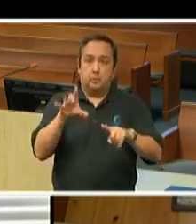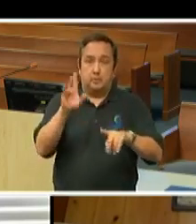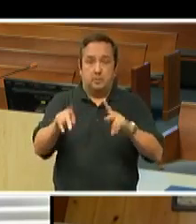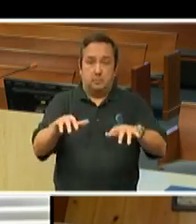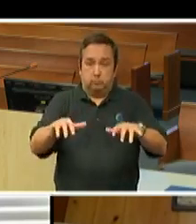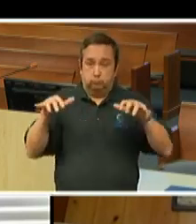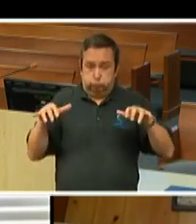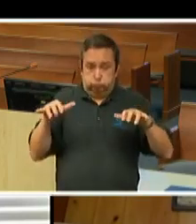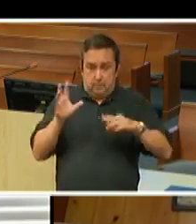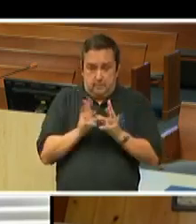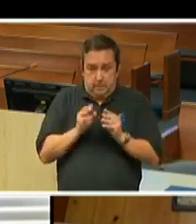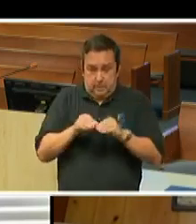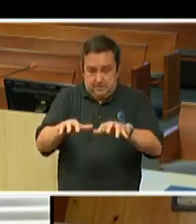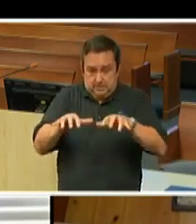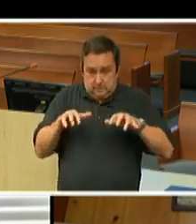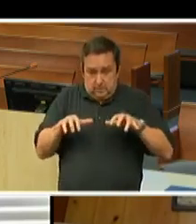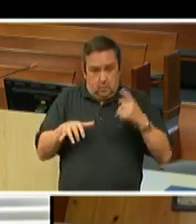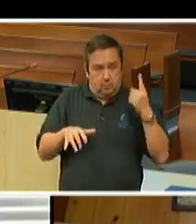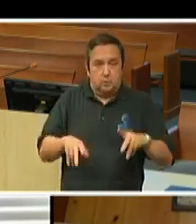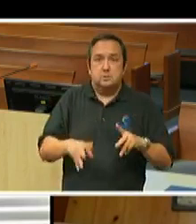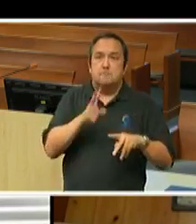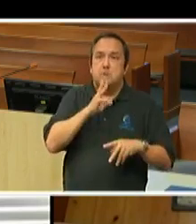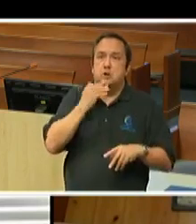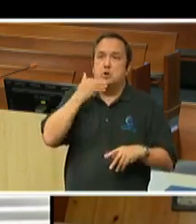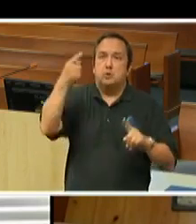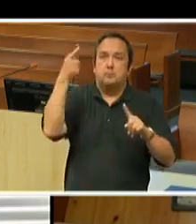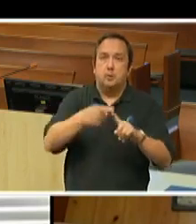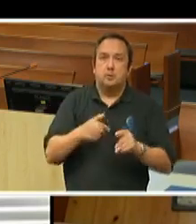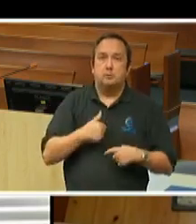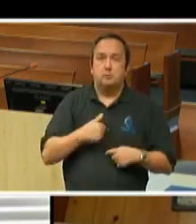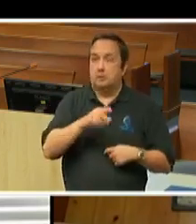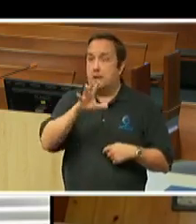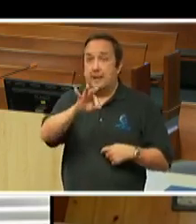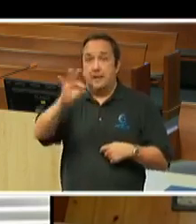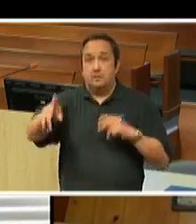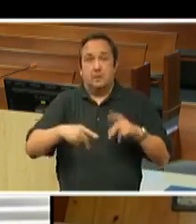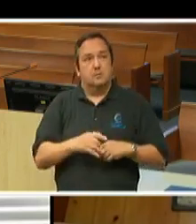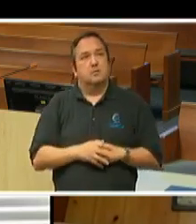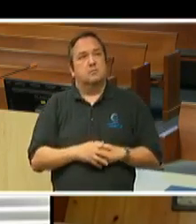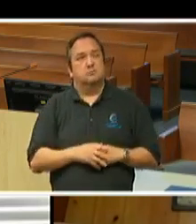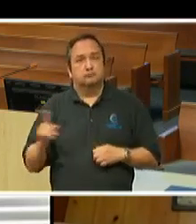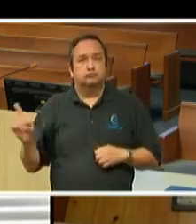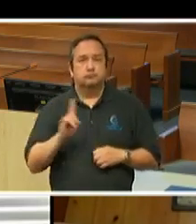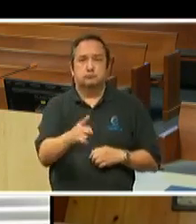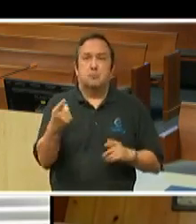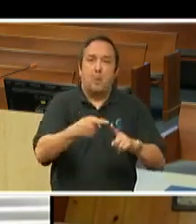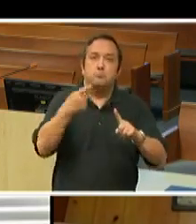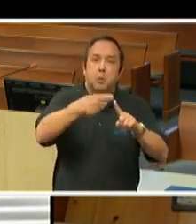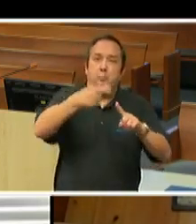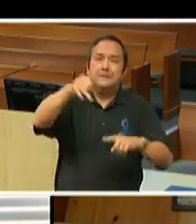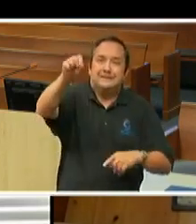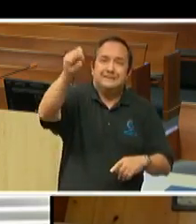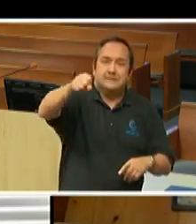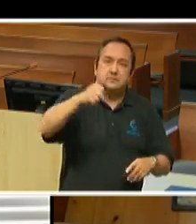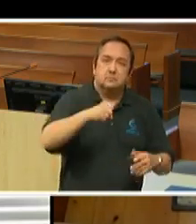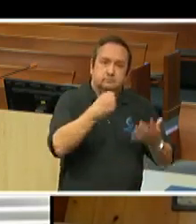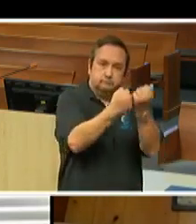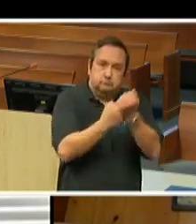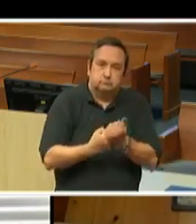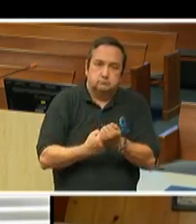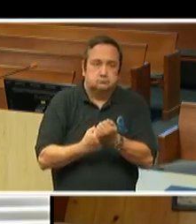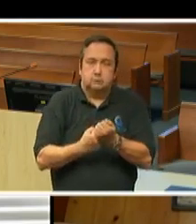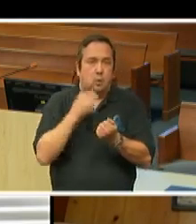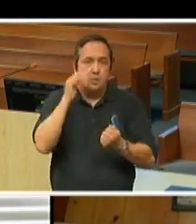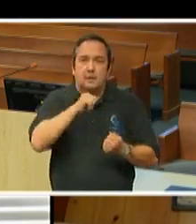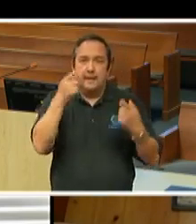meeting and one person makes a good point, the other 99 don't necessarily come up and make that same point. That won't